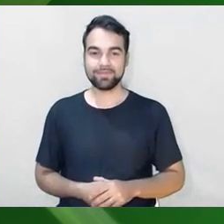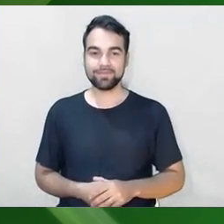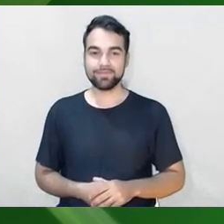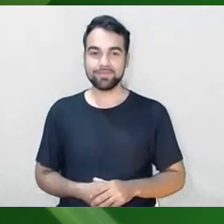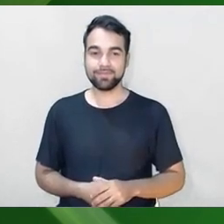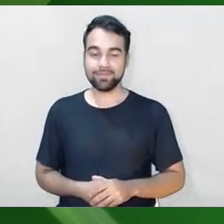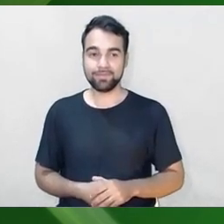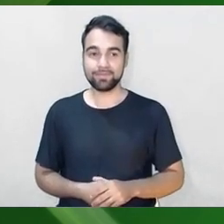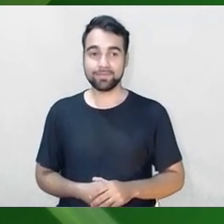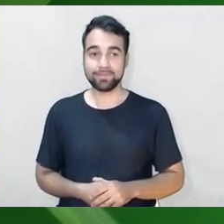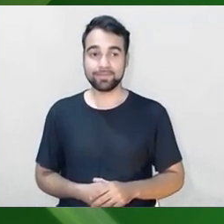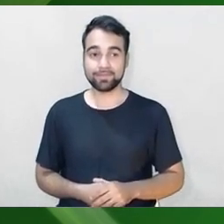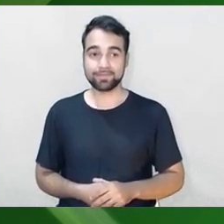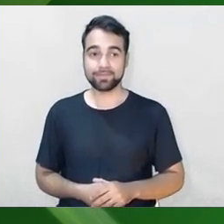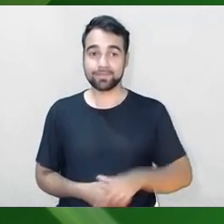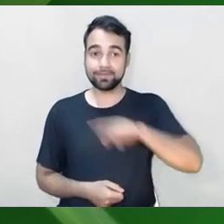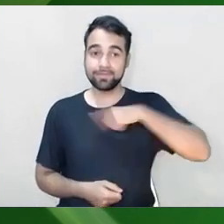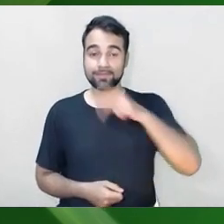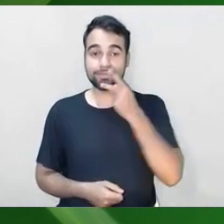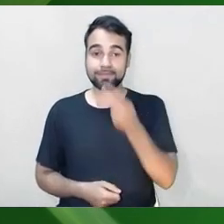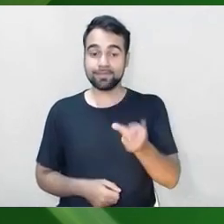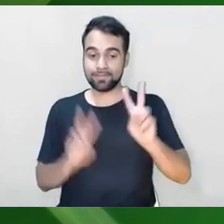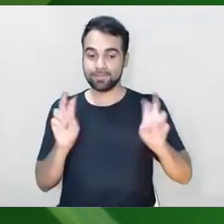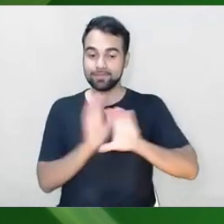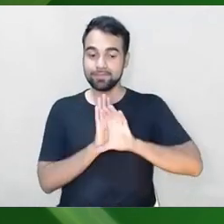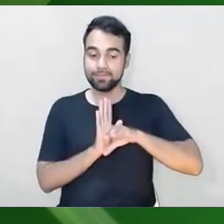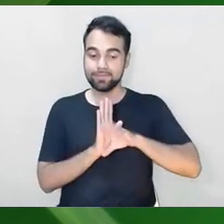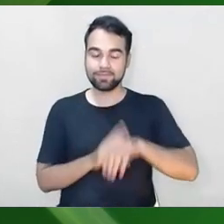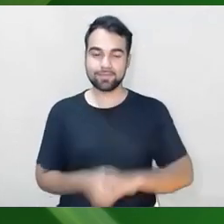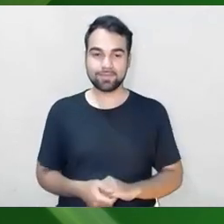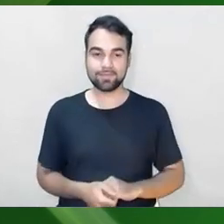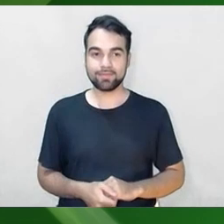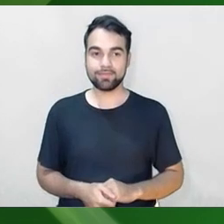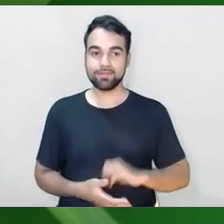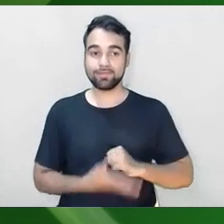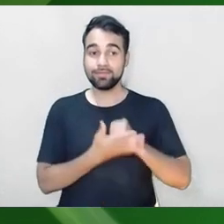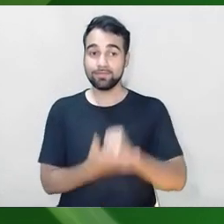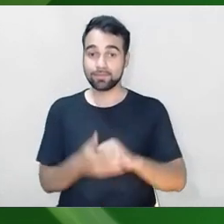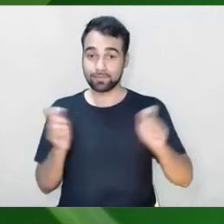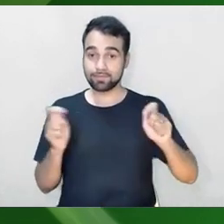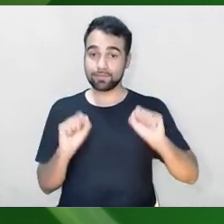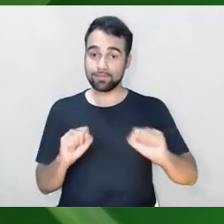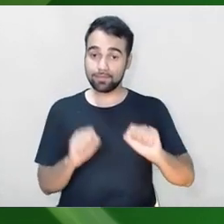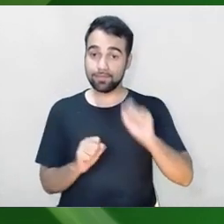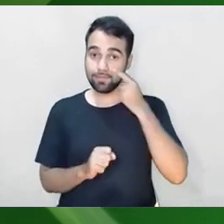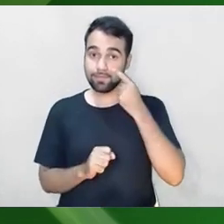There's a point where we talk about the concept. Here you